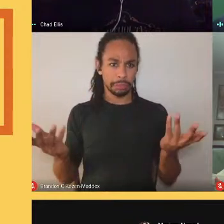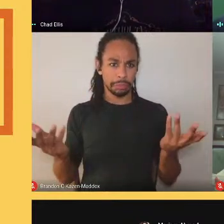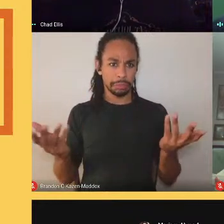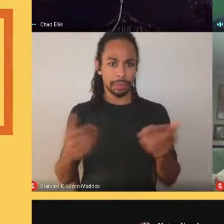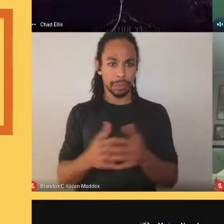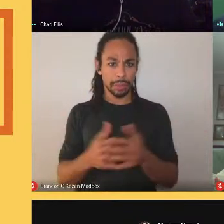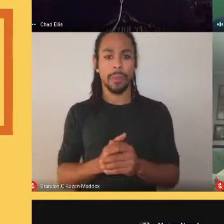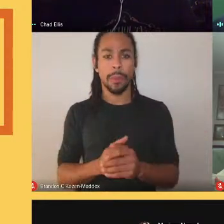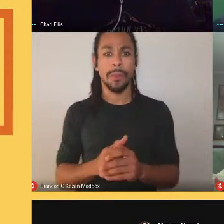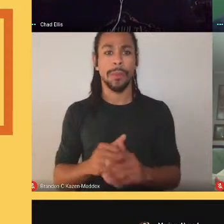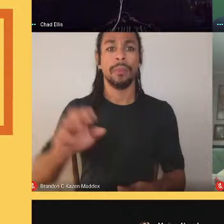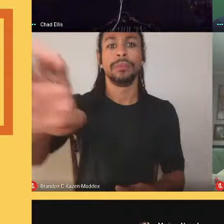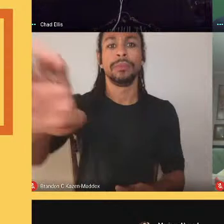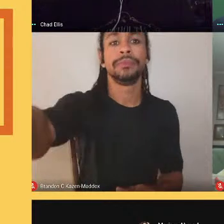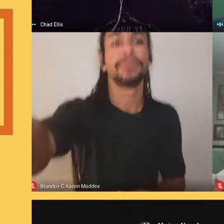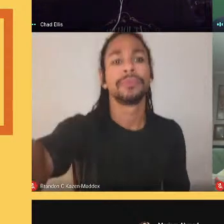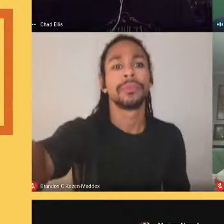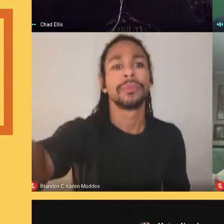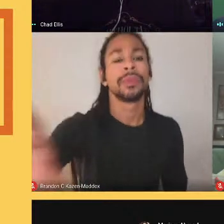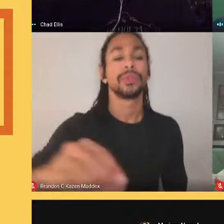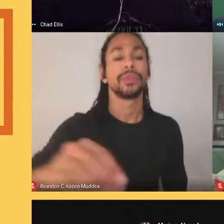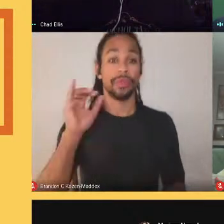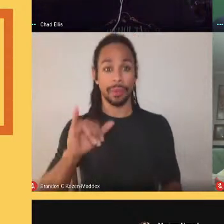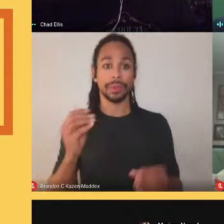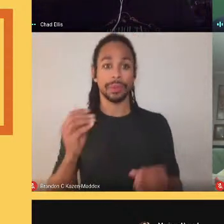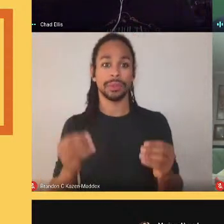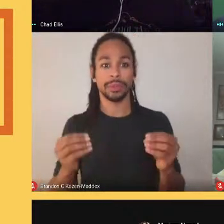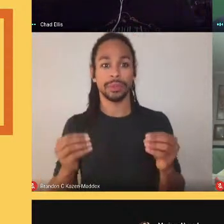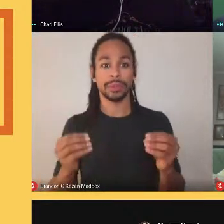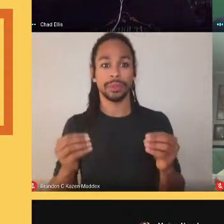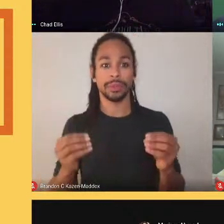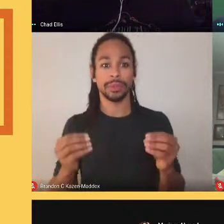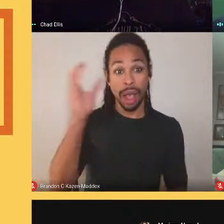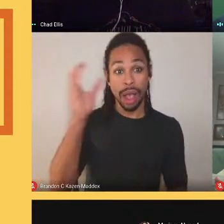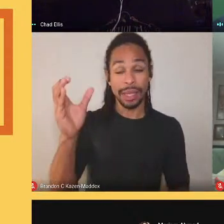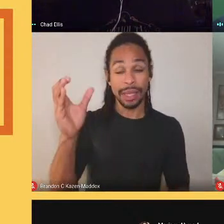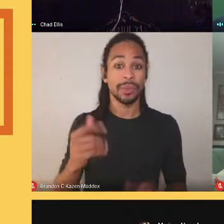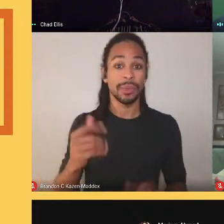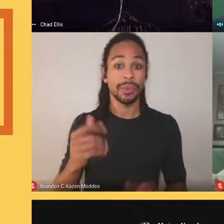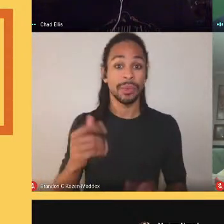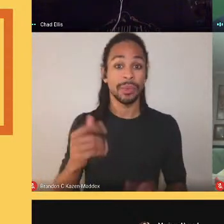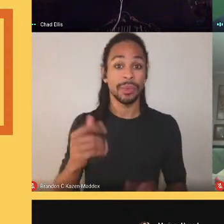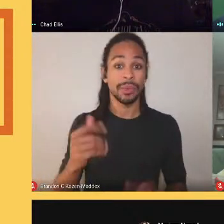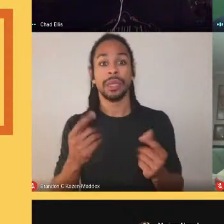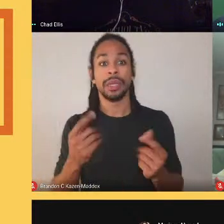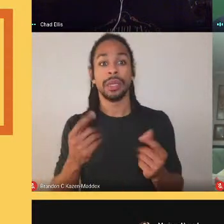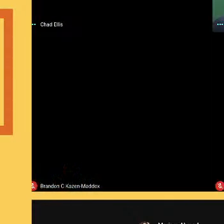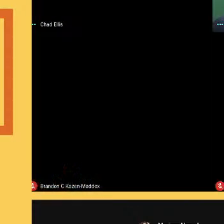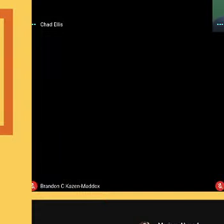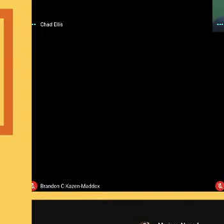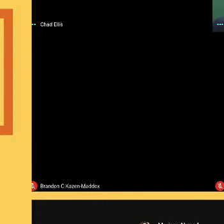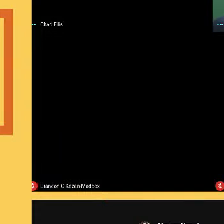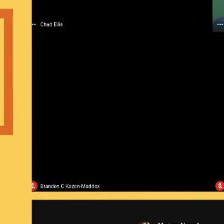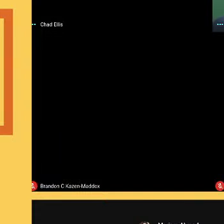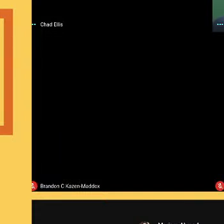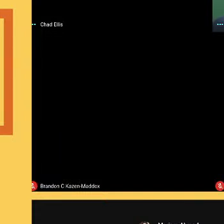it was the concept of essentially losing the will to continue, like sort of you're basically done with the adventuring party